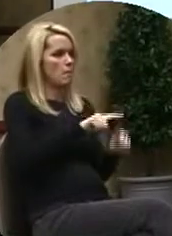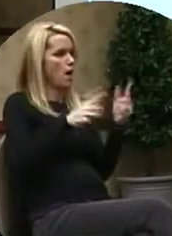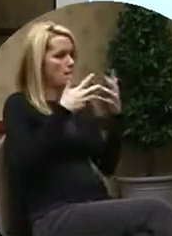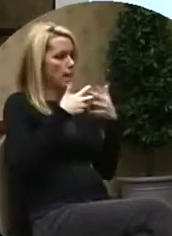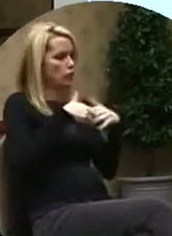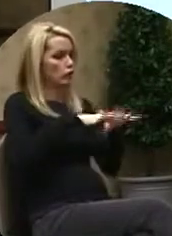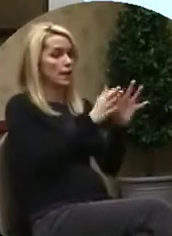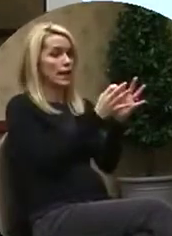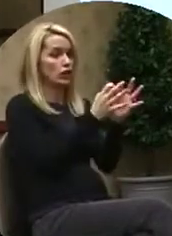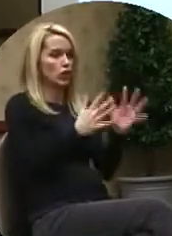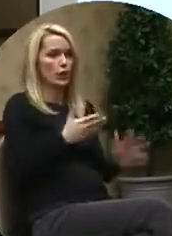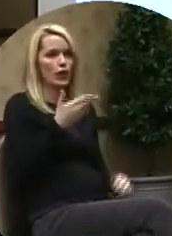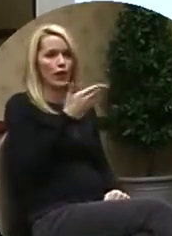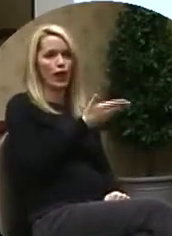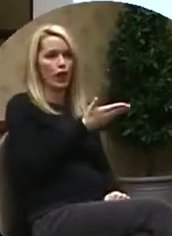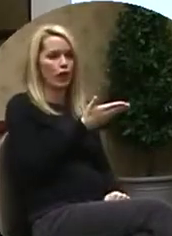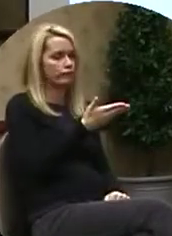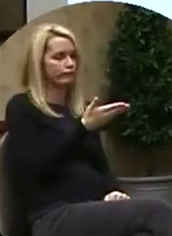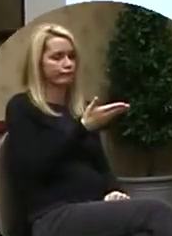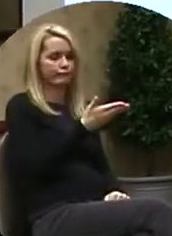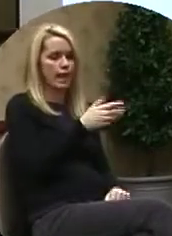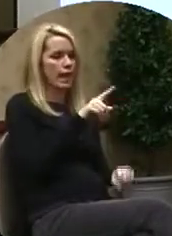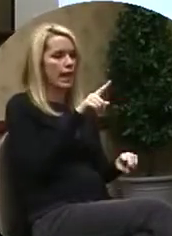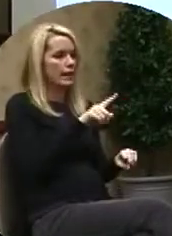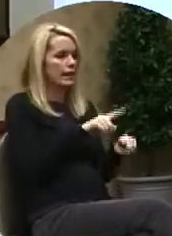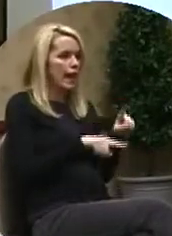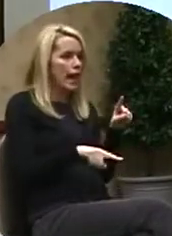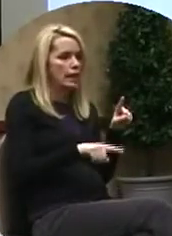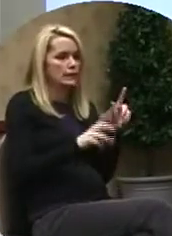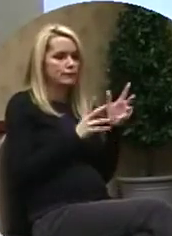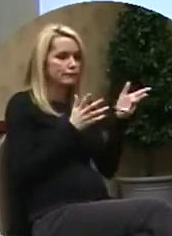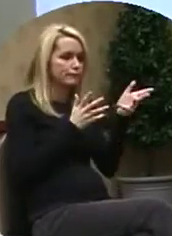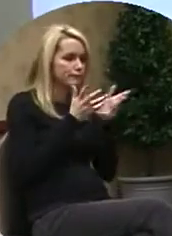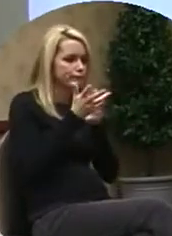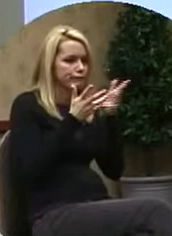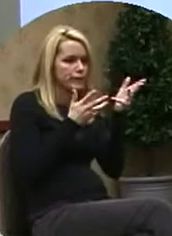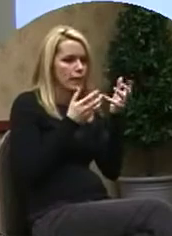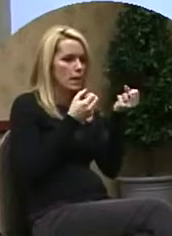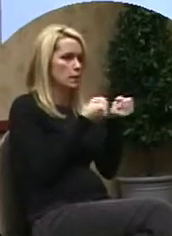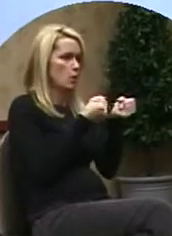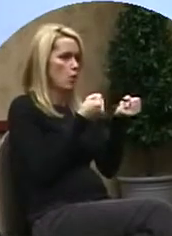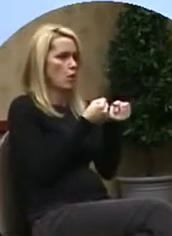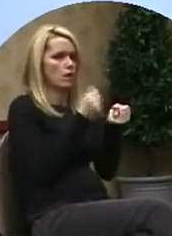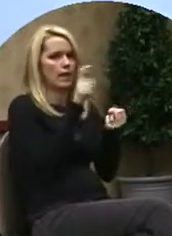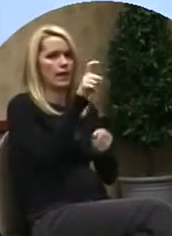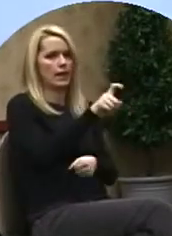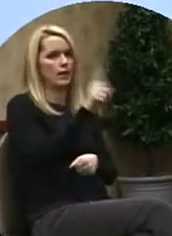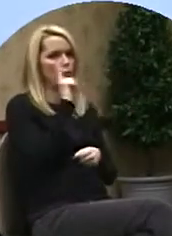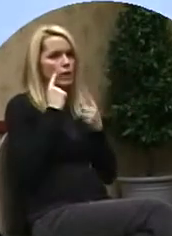the interpreter is not able to give them the kind of instructional support they need to be